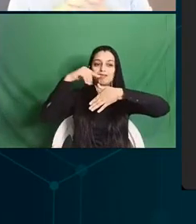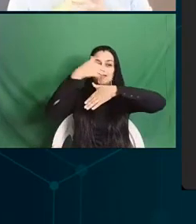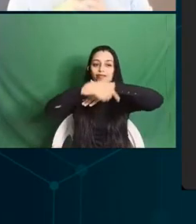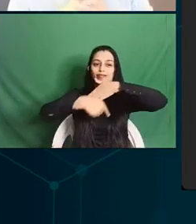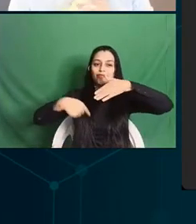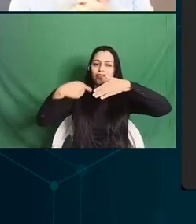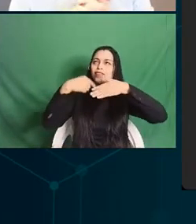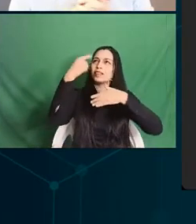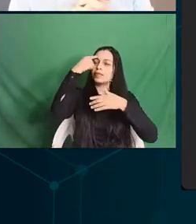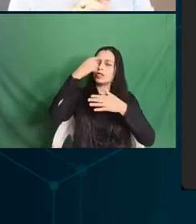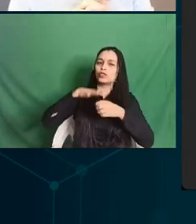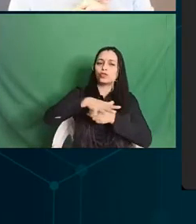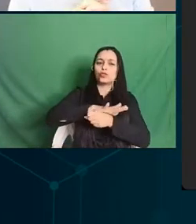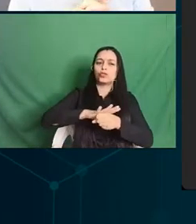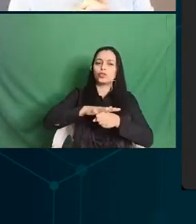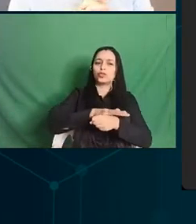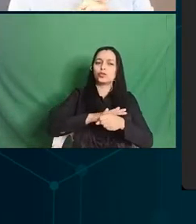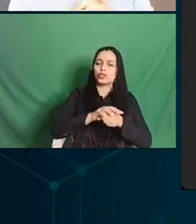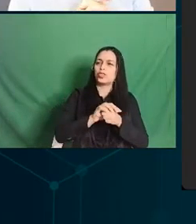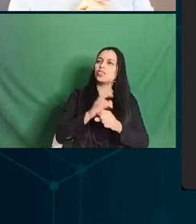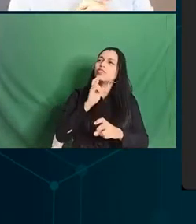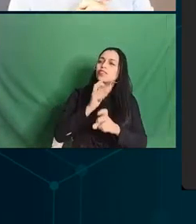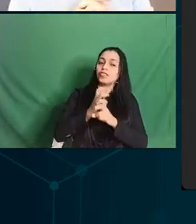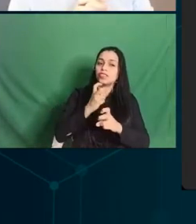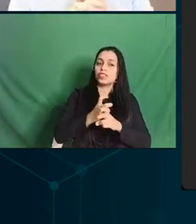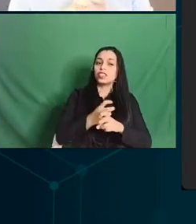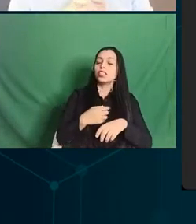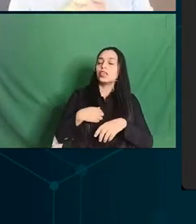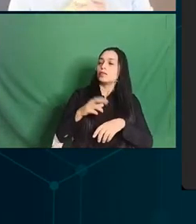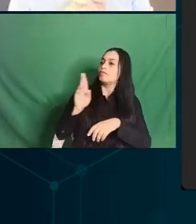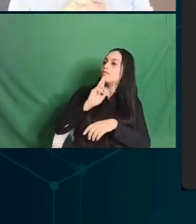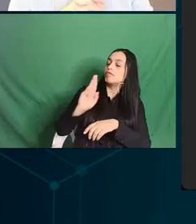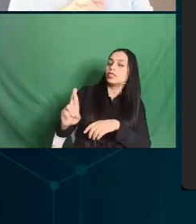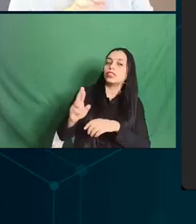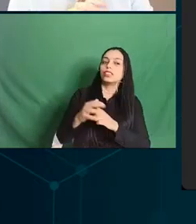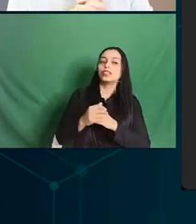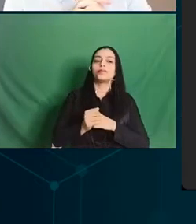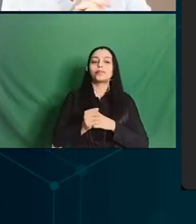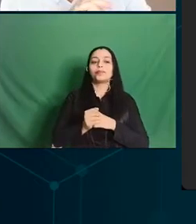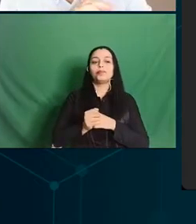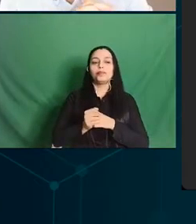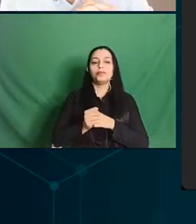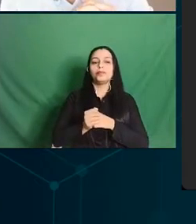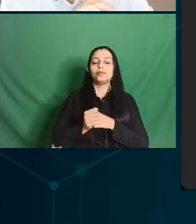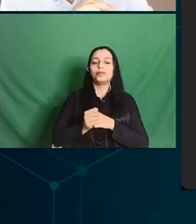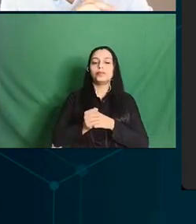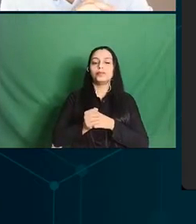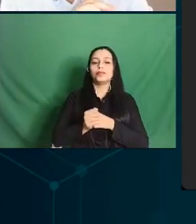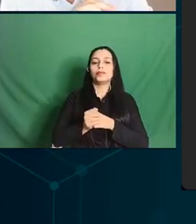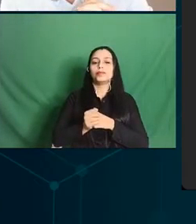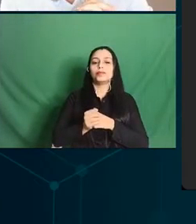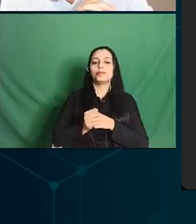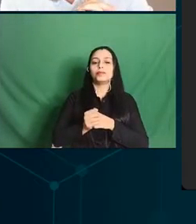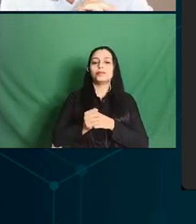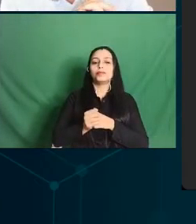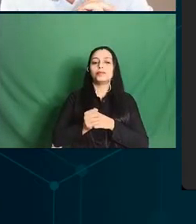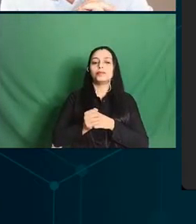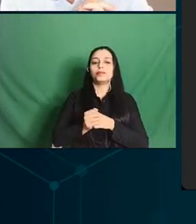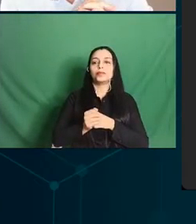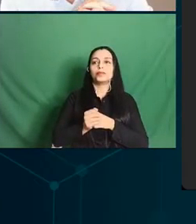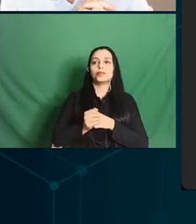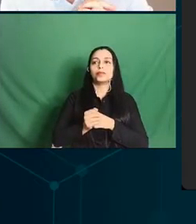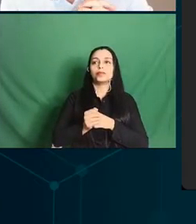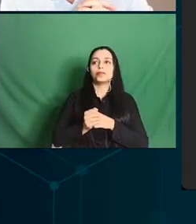misconception about, It's the U.S. versus IoT, Latin America. IoT situation.